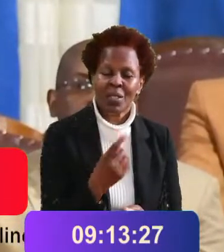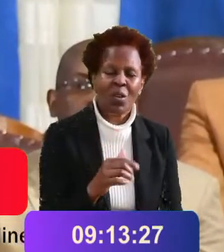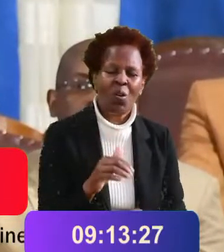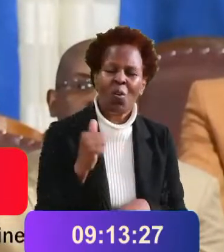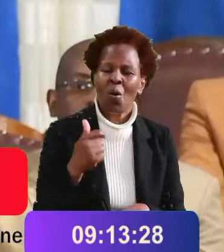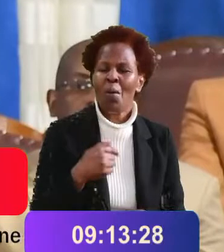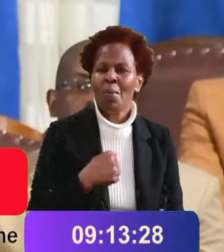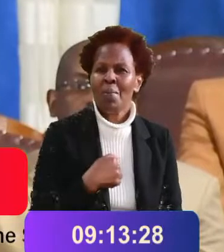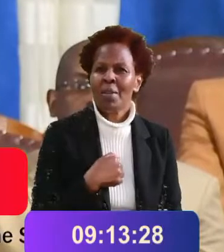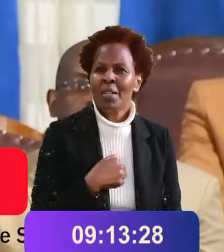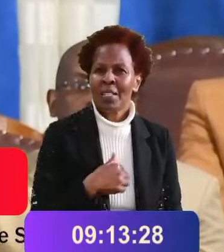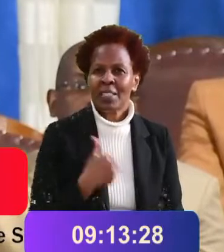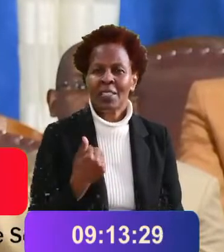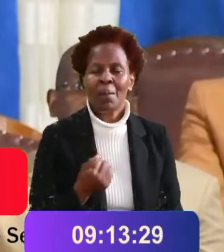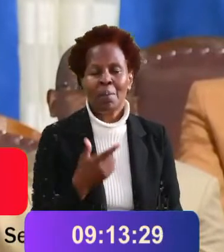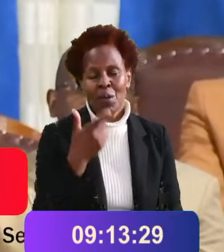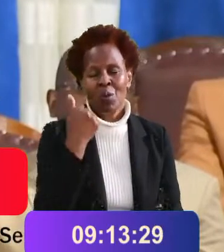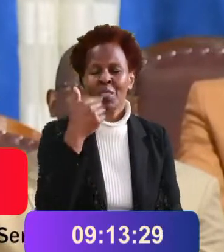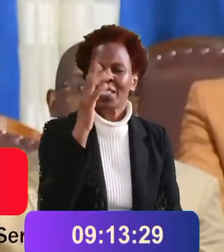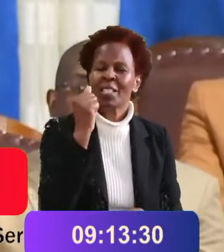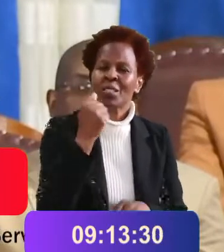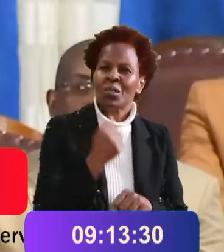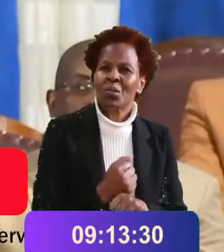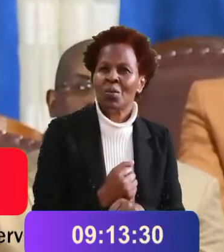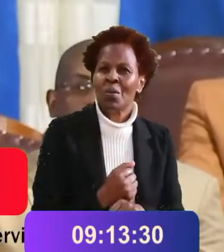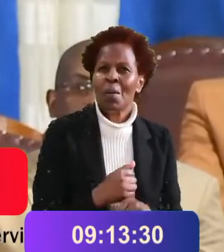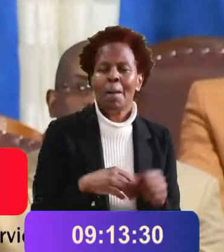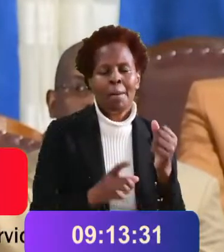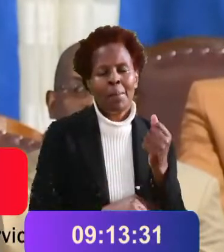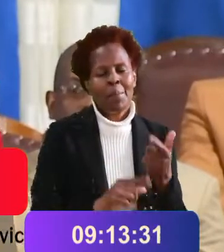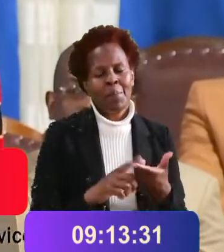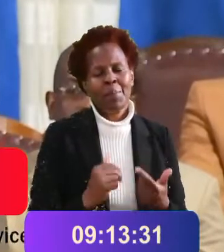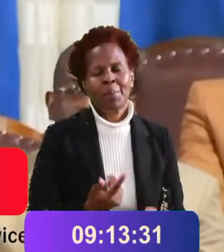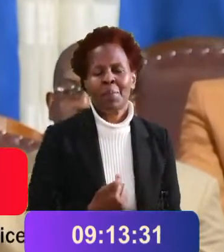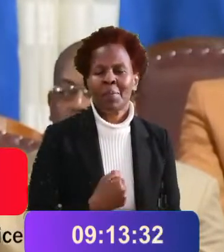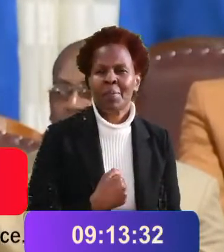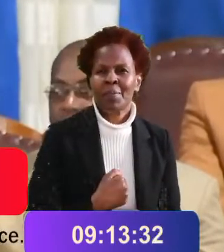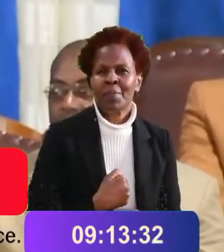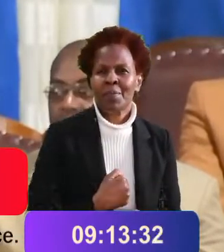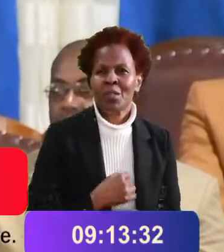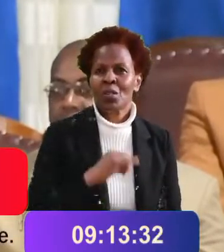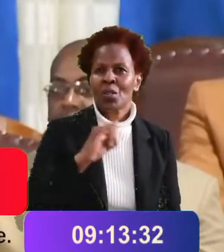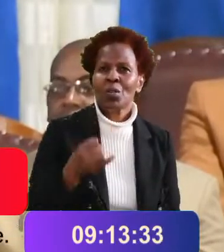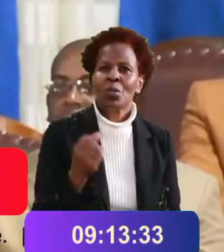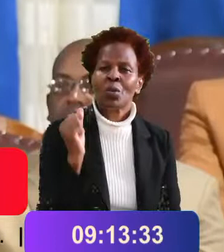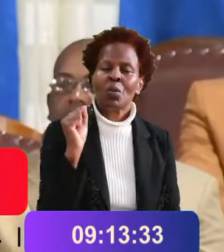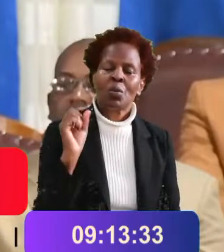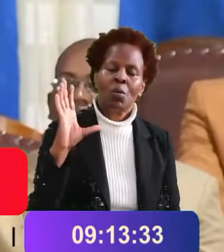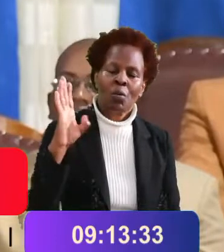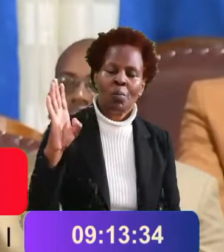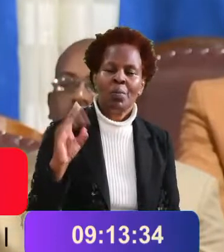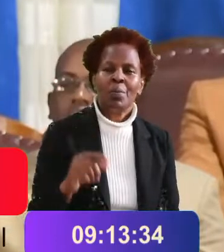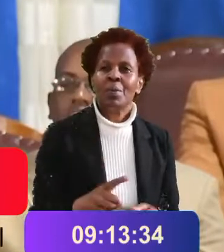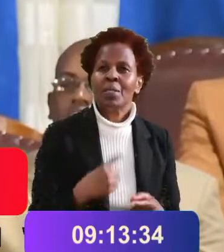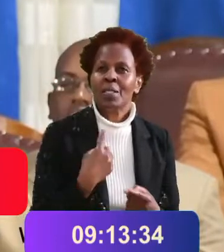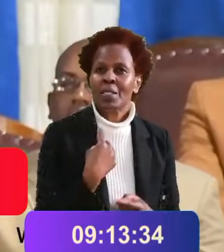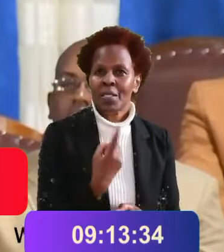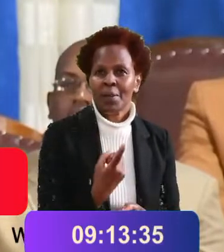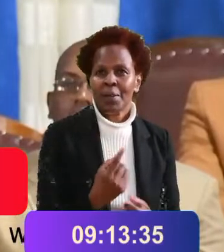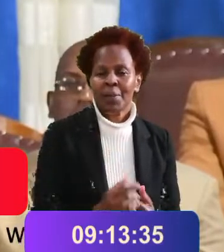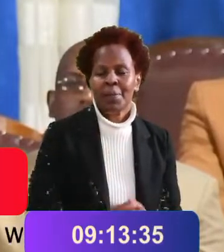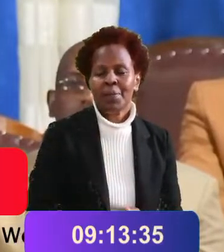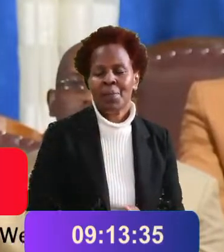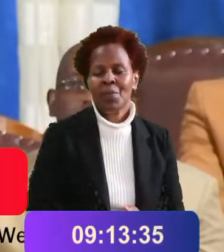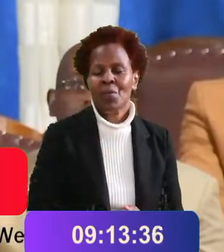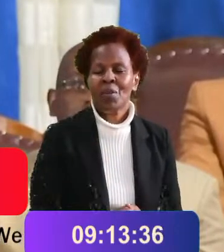because God has dealt bitterly with me. Even Job, as we heard even the